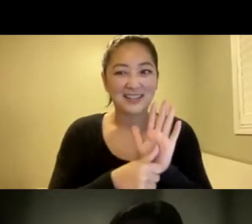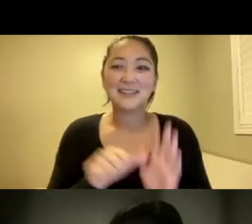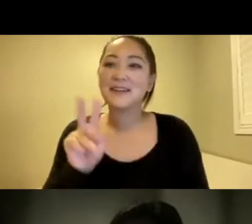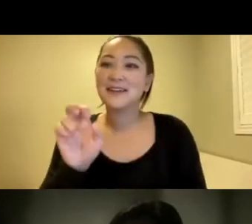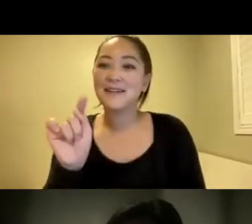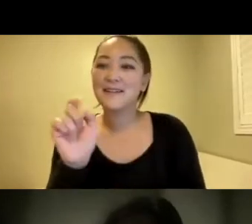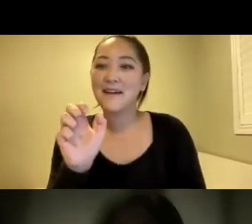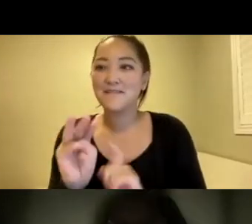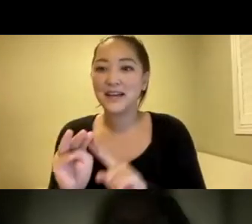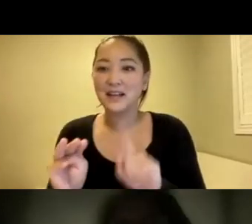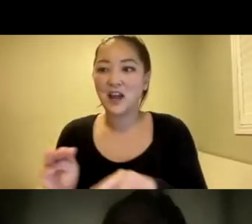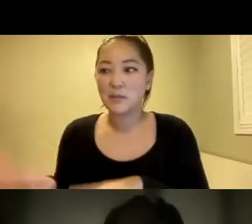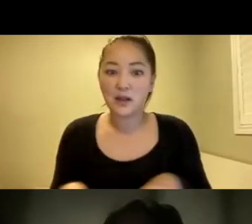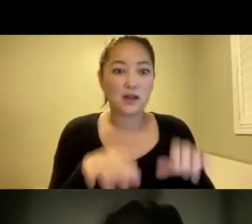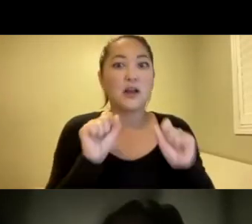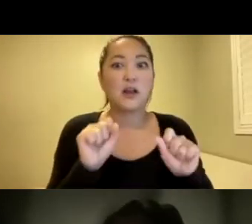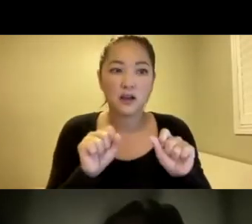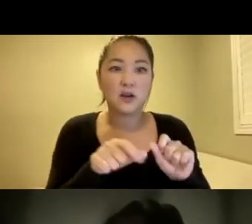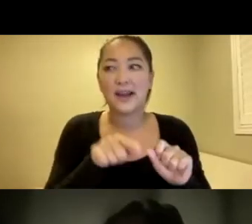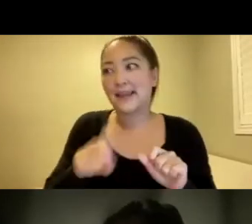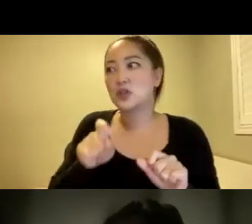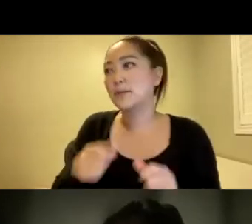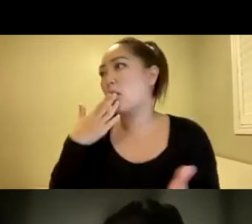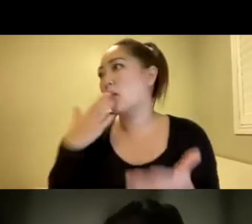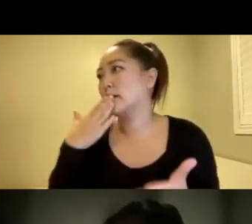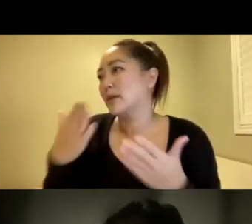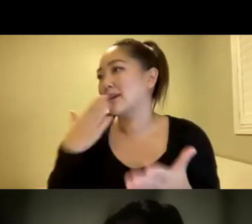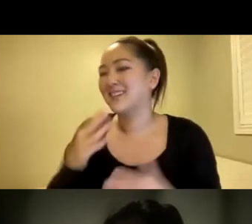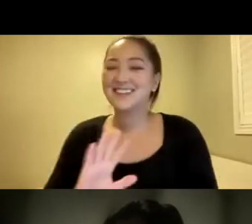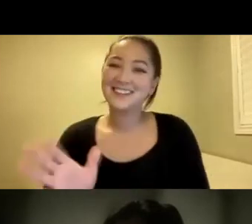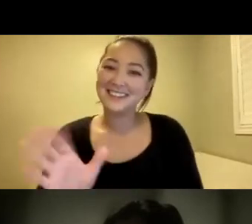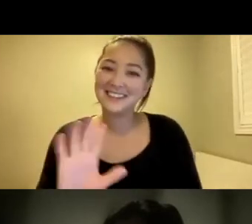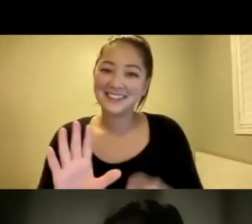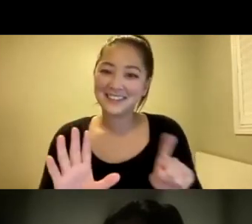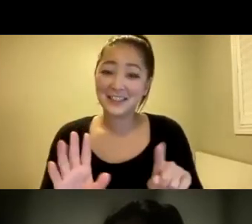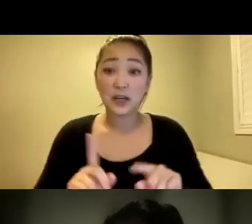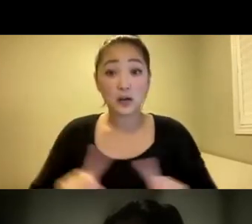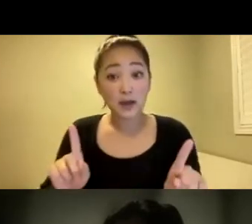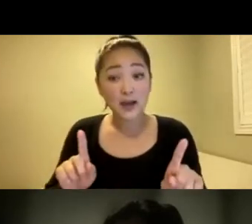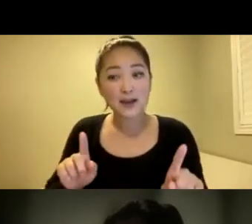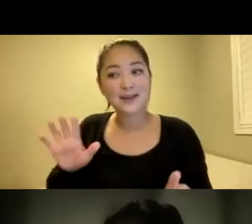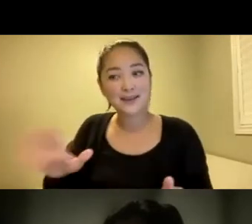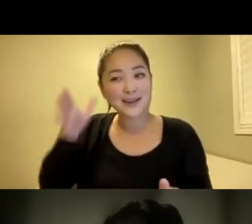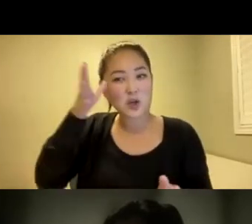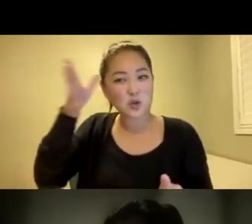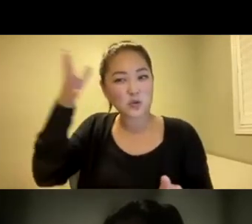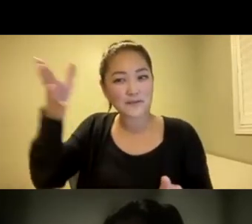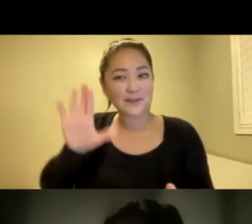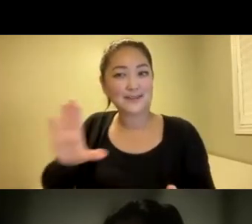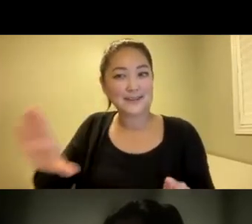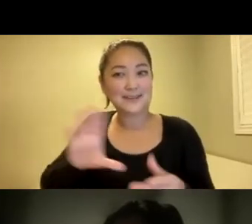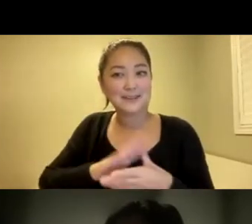they're taken in and shouldn't they be so grateful. But, the grandfather story is just so